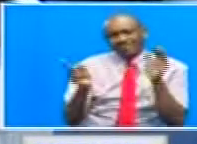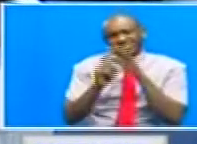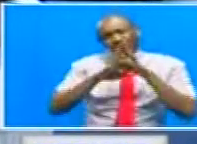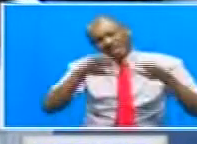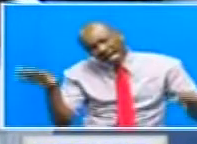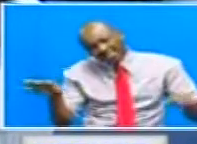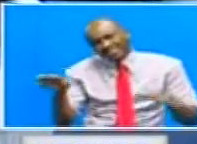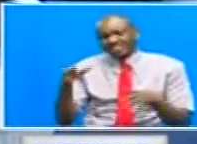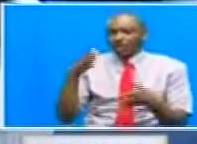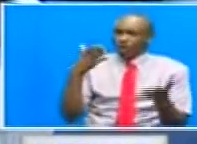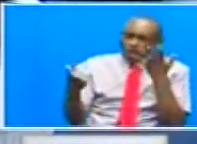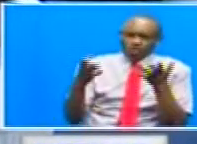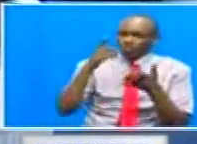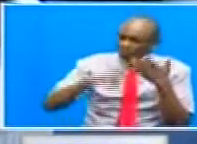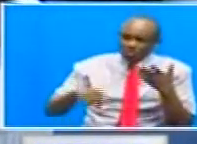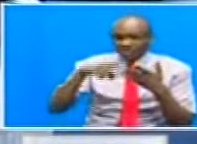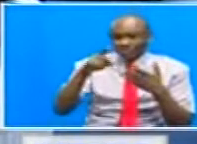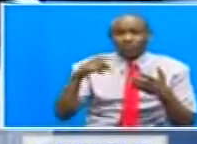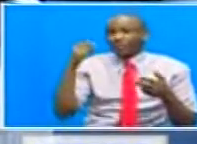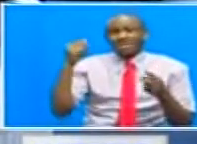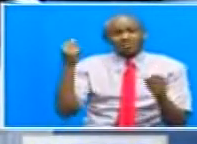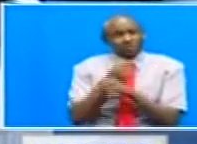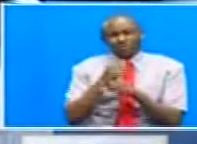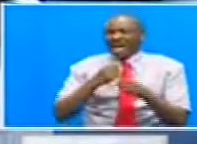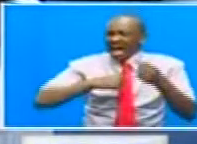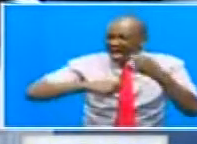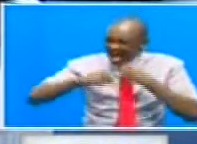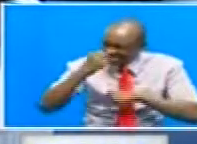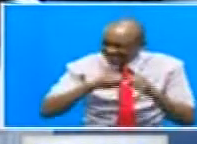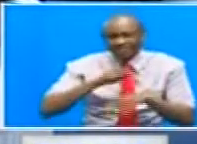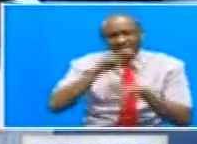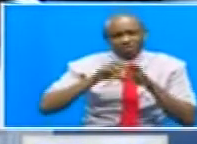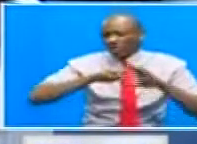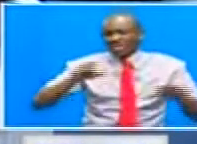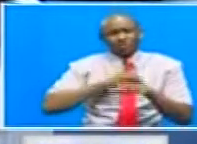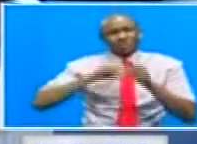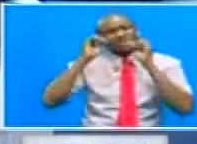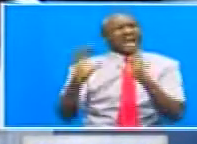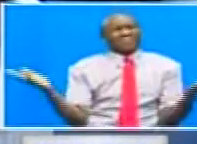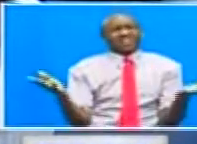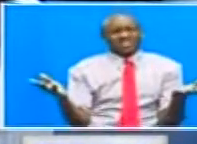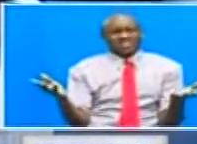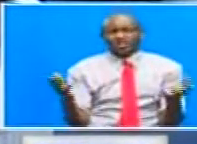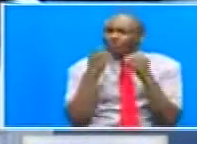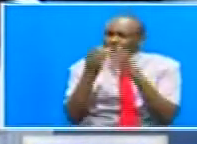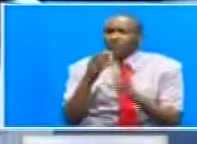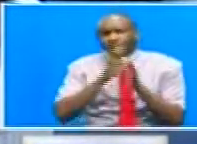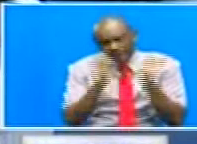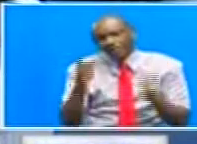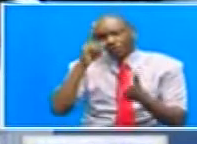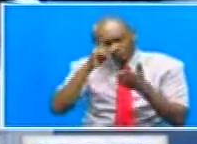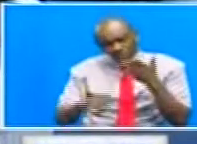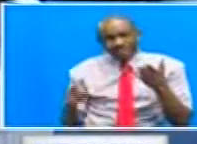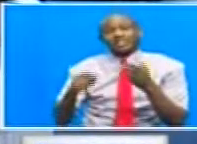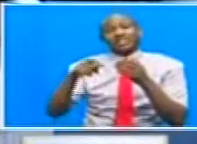ministry, or is it because of something else that we're not seeing an active National Lands Commission coming out and informing the public about what